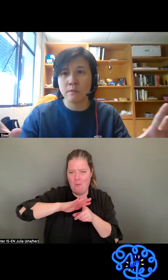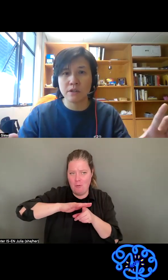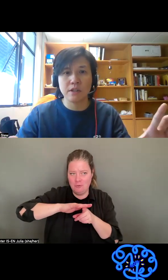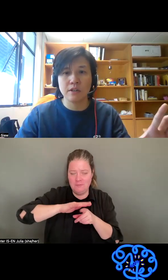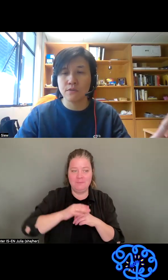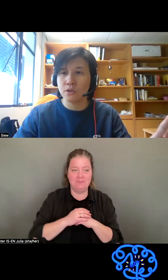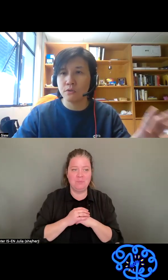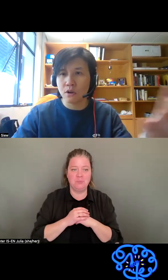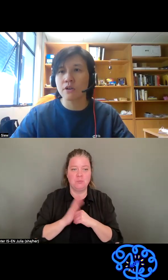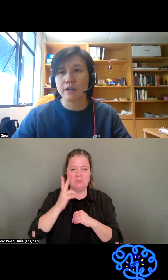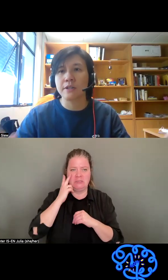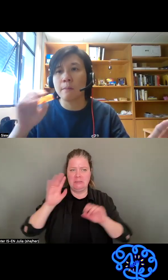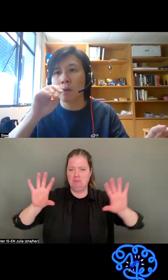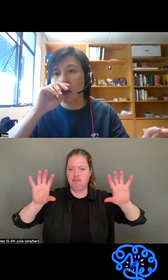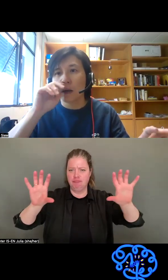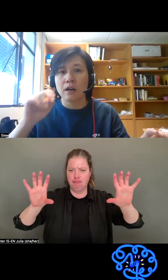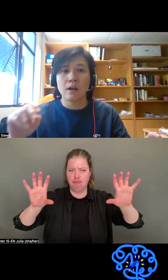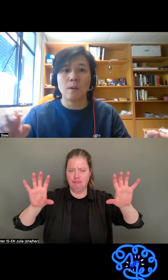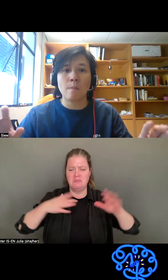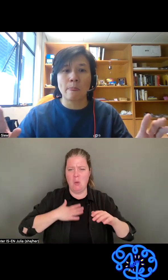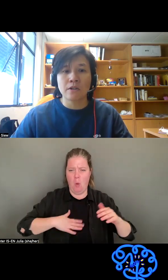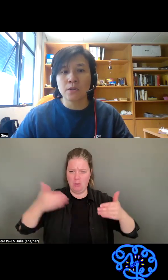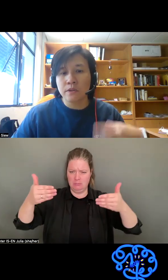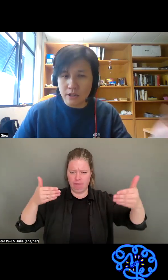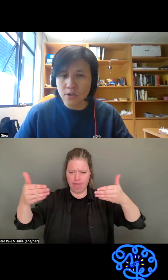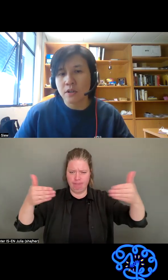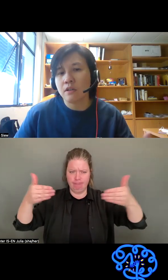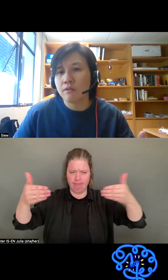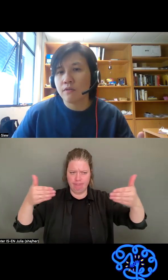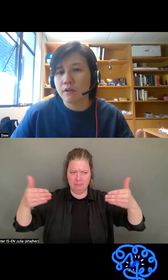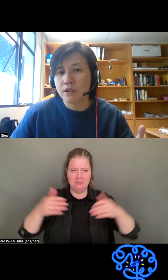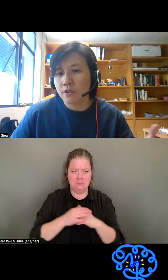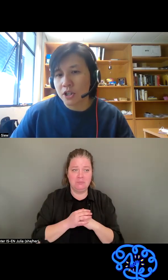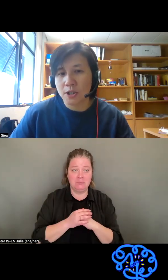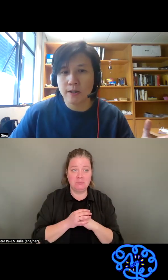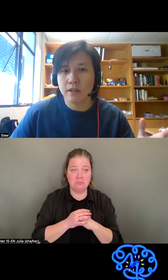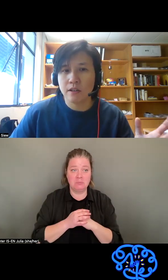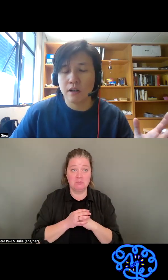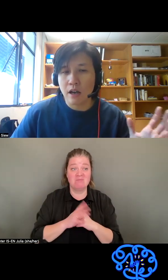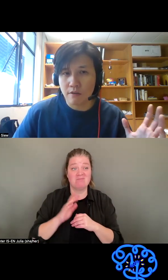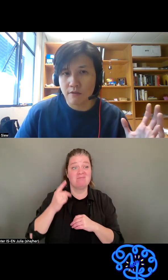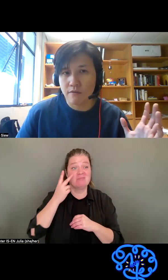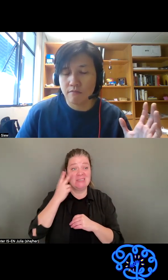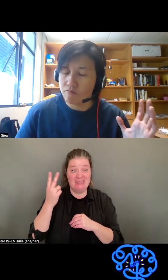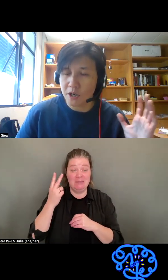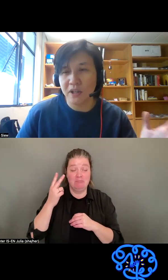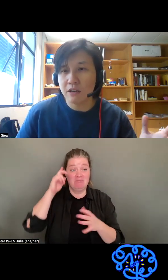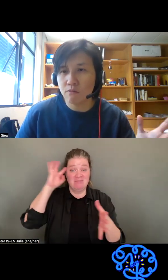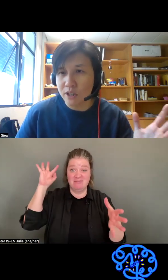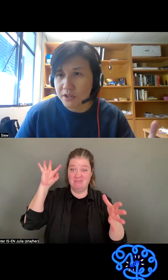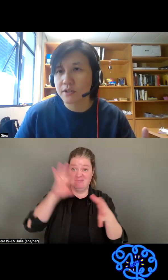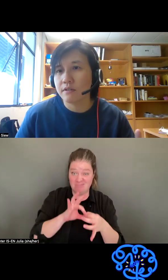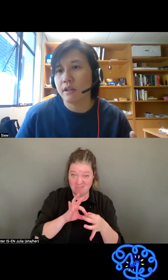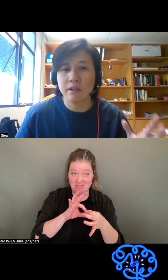two networks here for you to contrast them. Um, so the associative structure have they